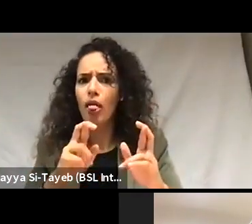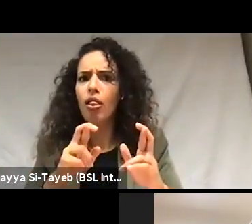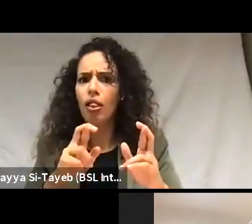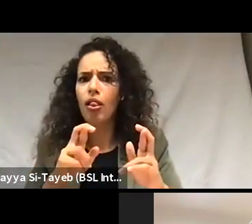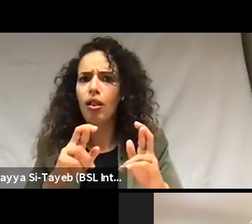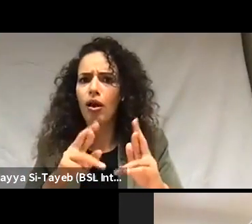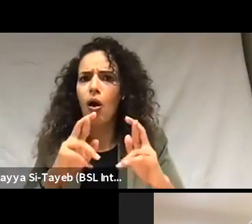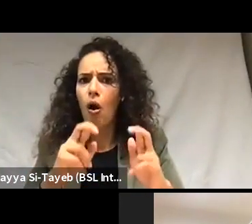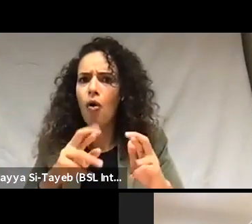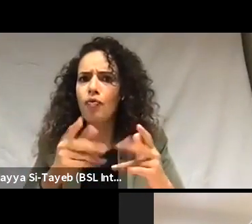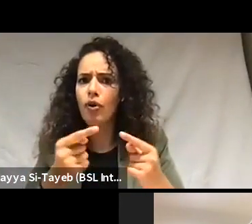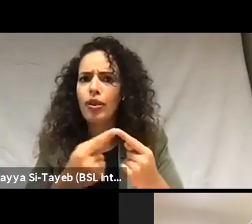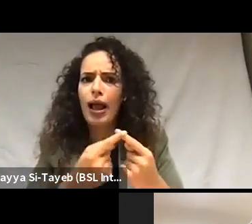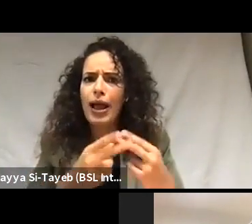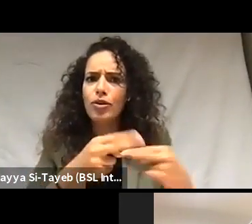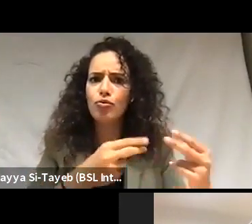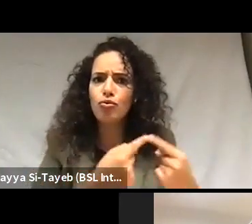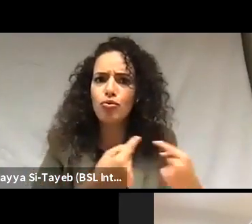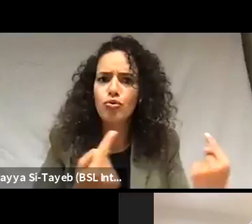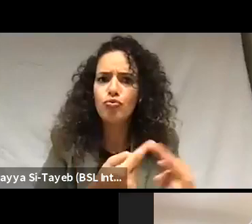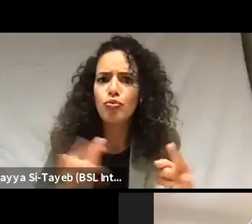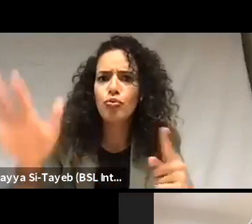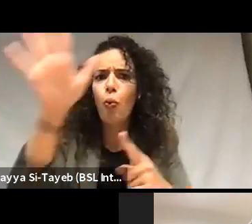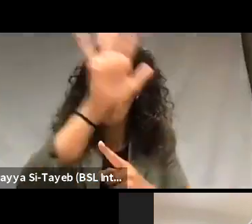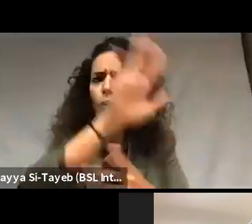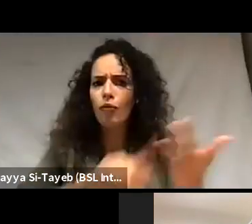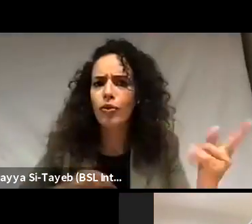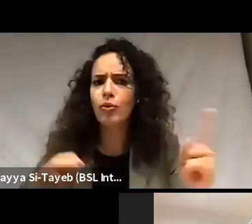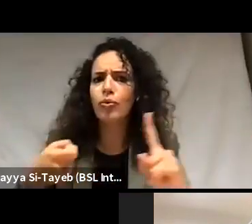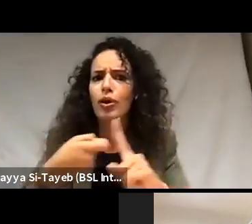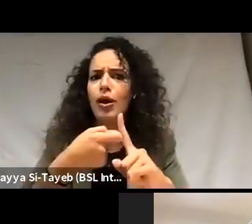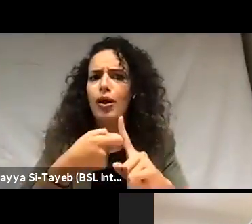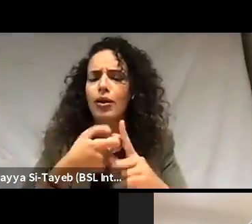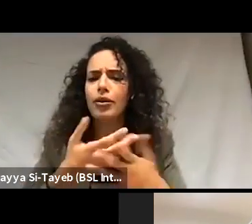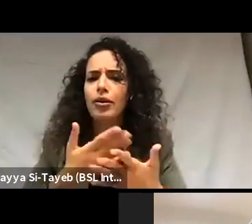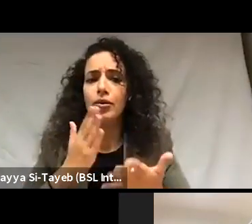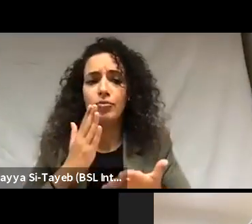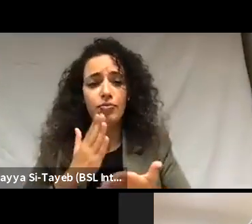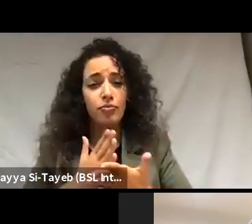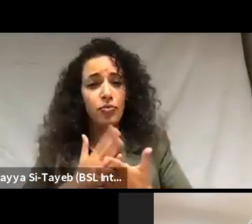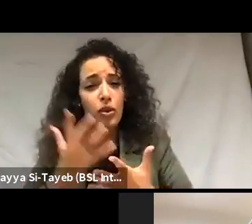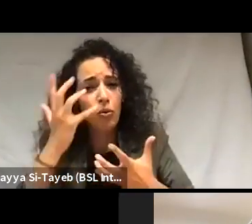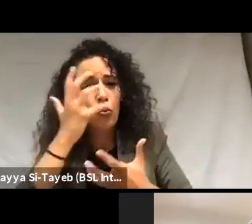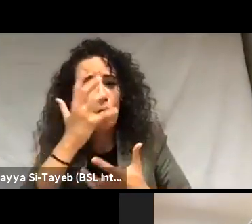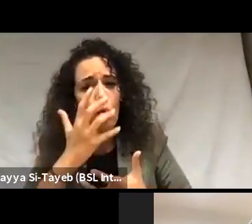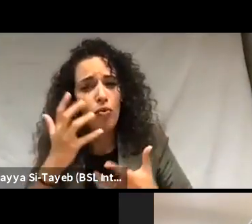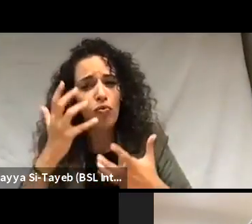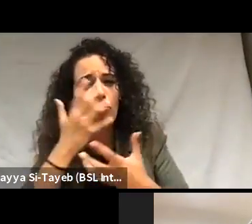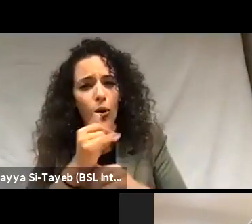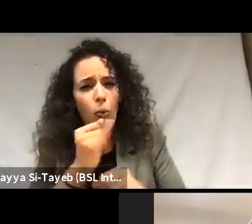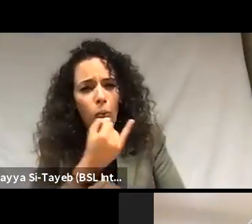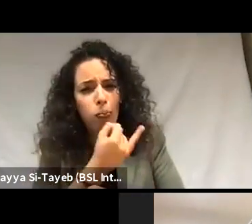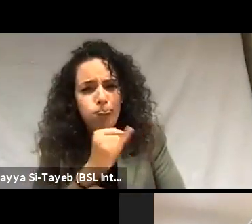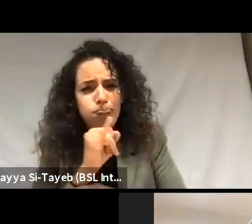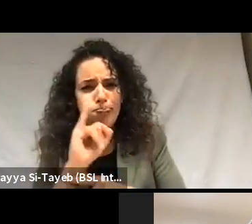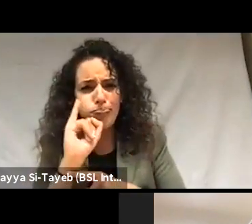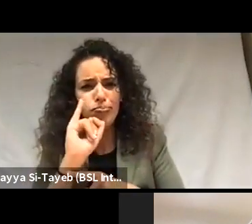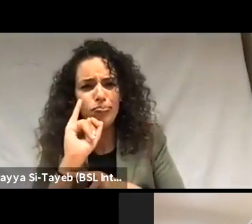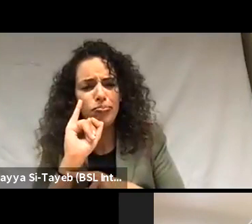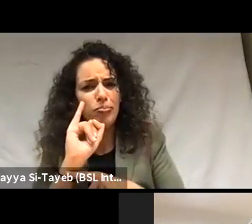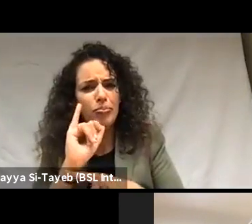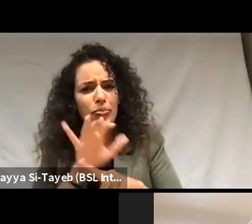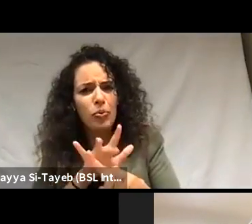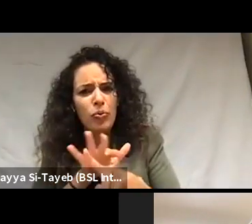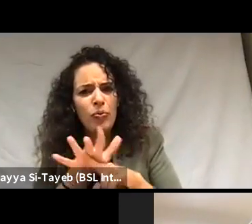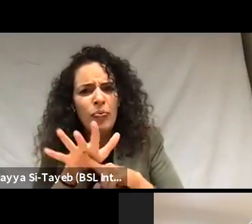I'm still, and I'll go back to what I said at the beginning, really, really worried about the malign and evil forces that are existing